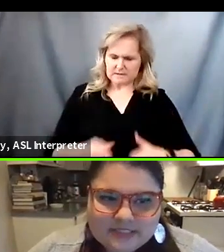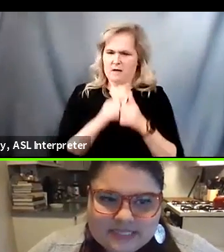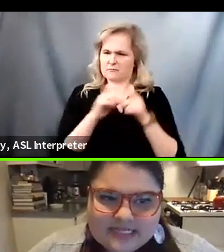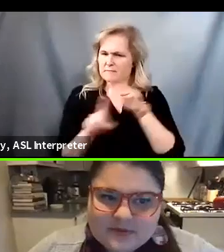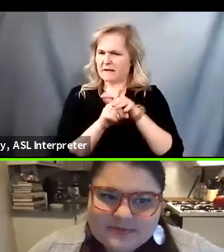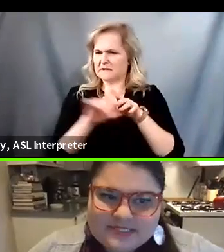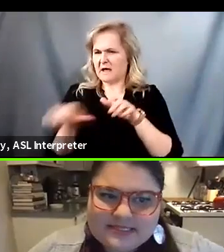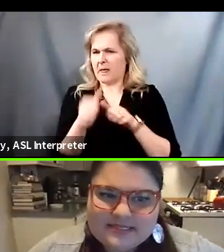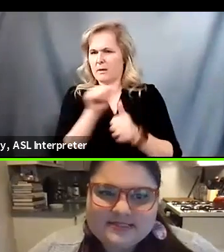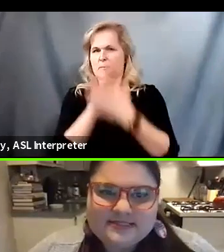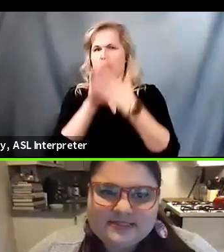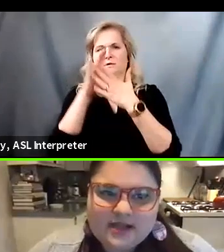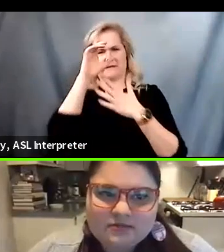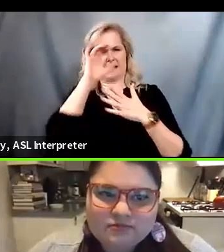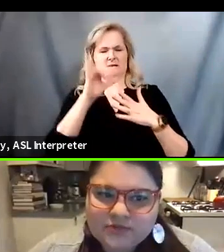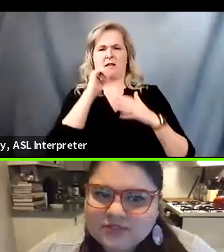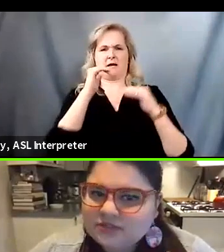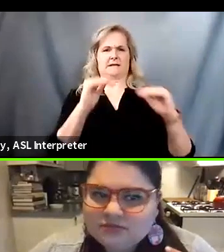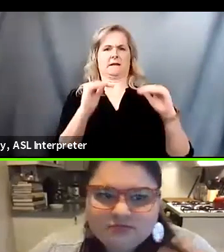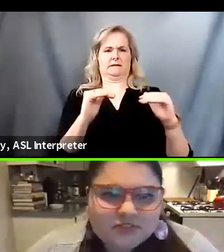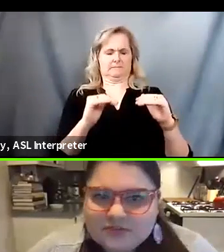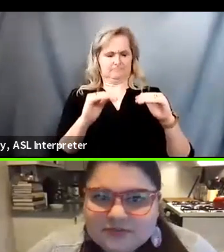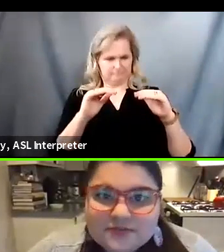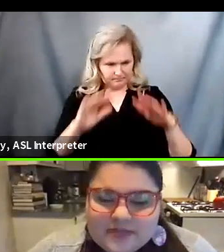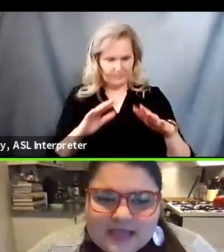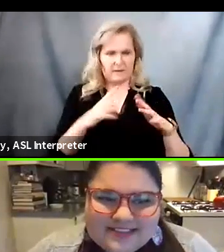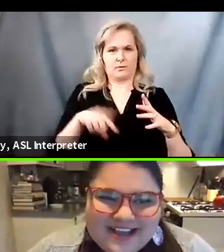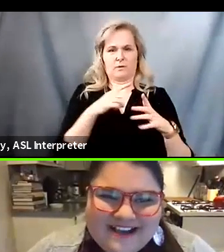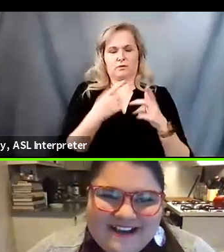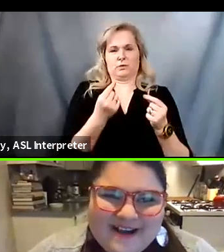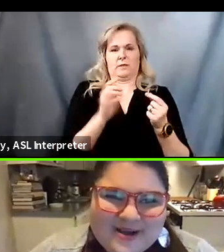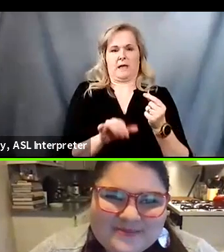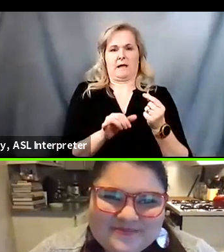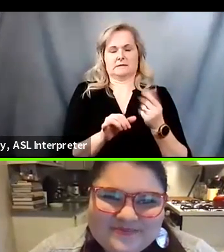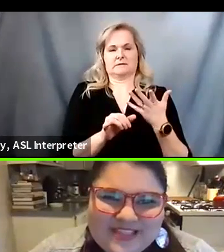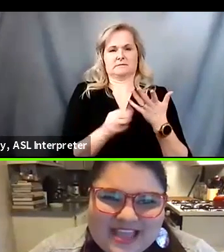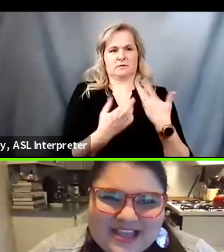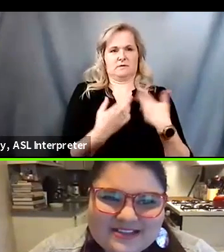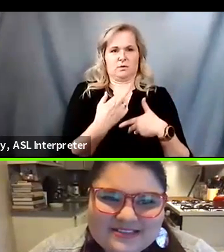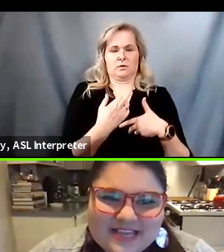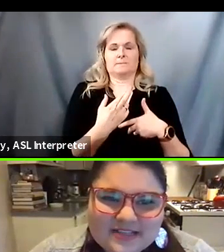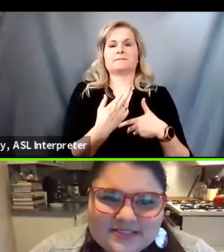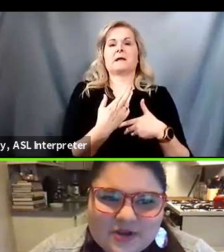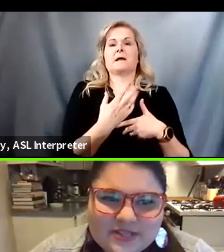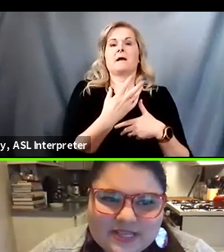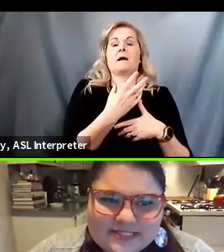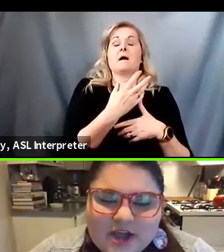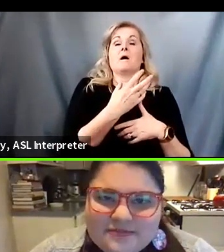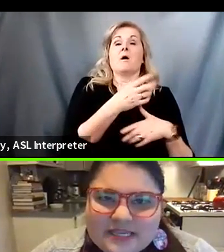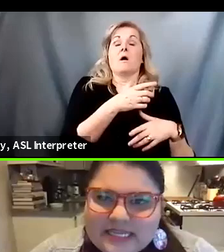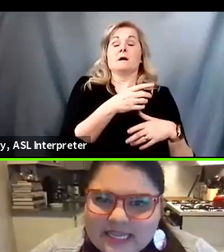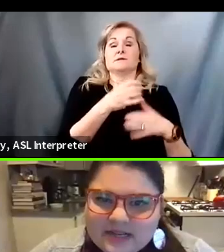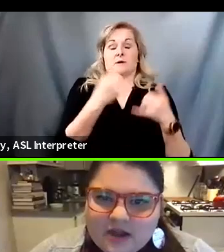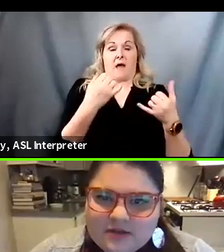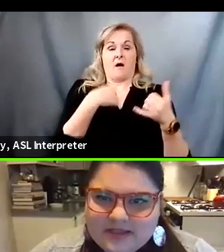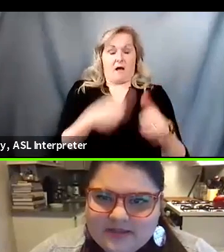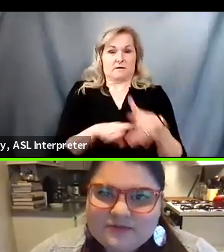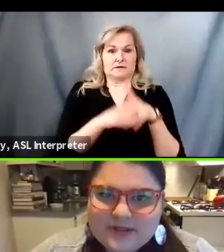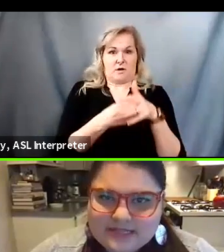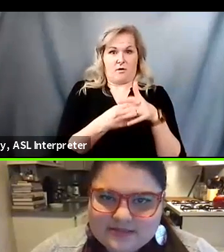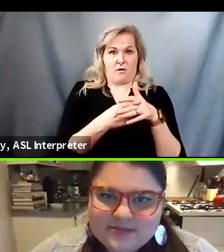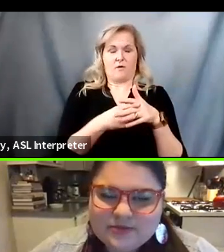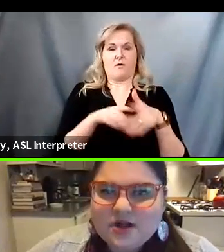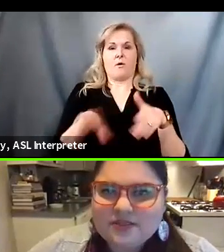And so for today's purposes, we'll go through that. And yeah, so I'll kick us off. And again, all